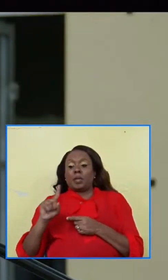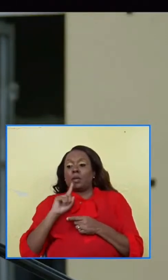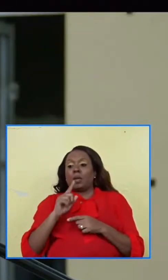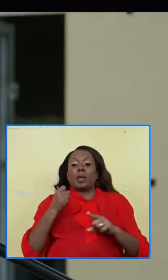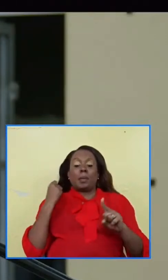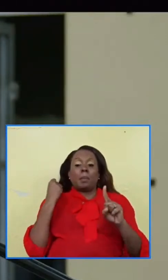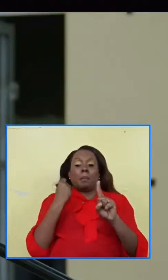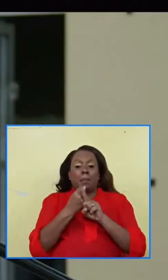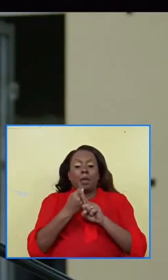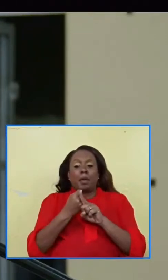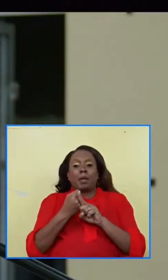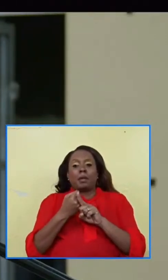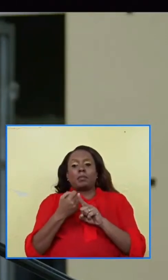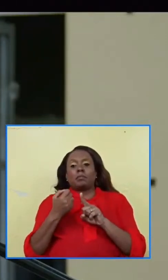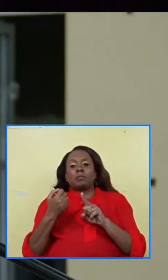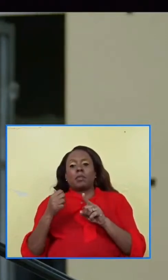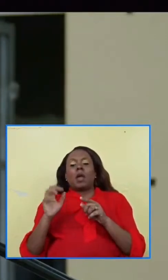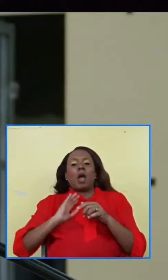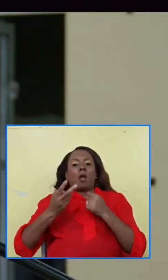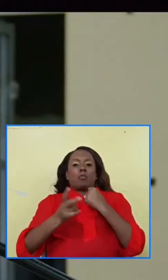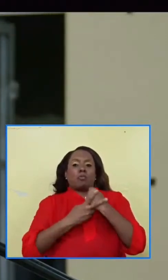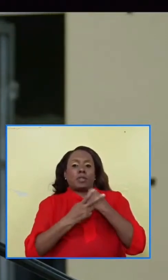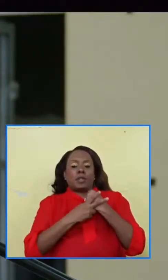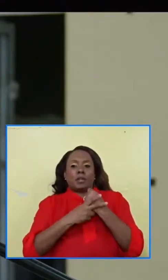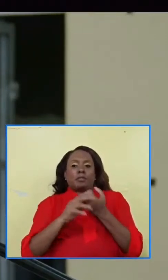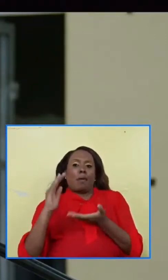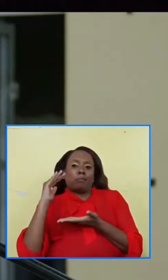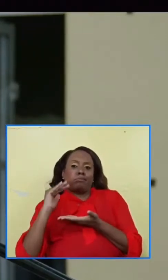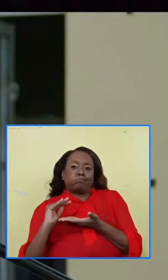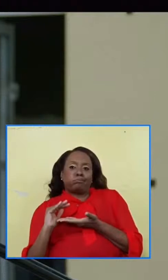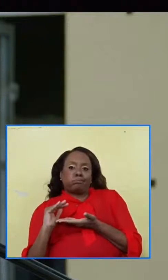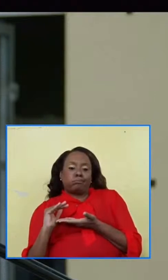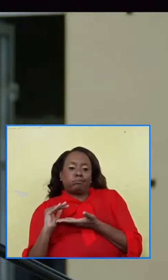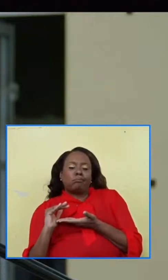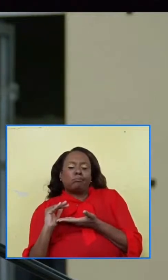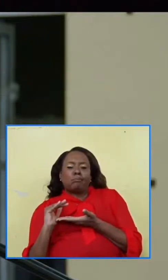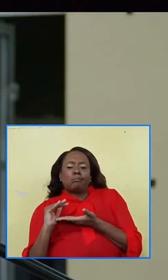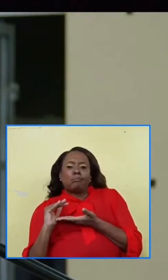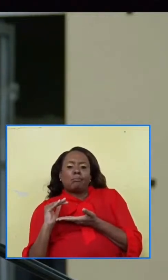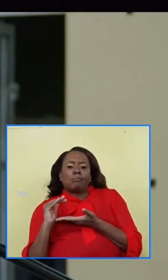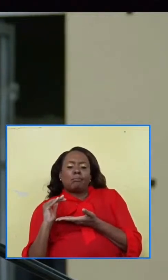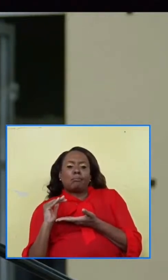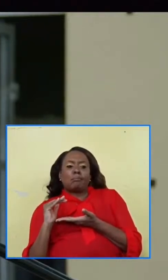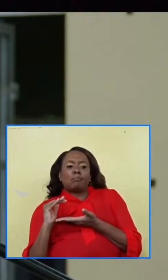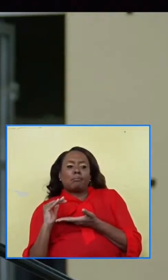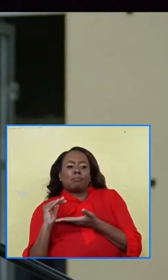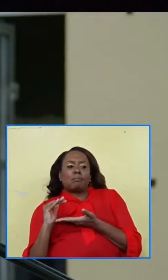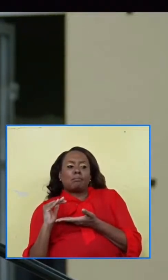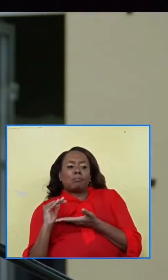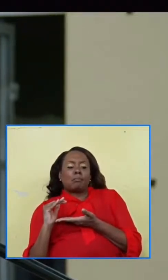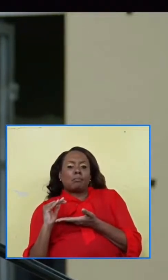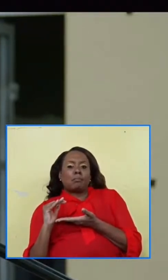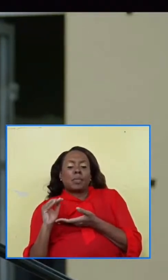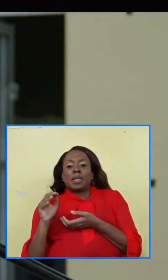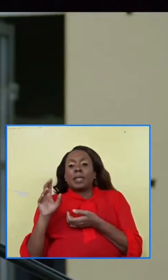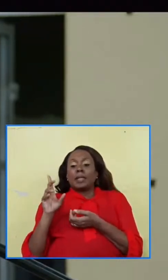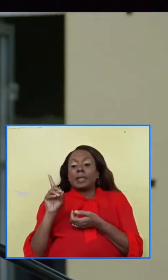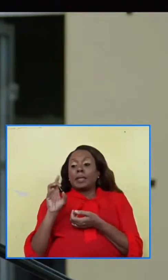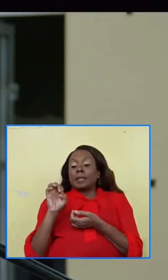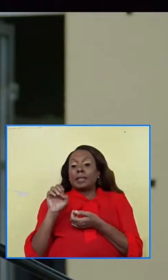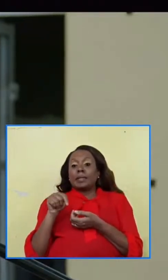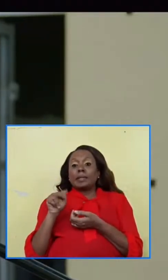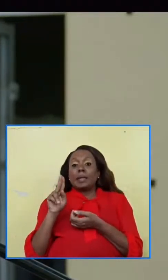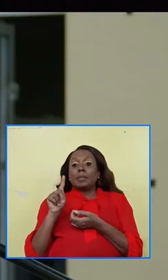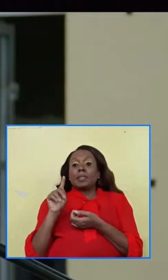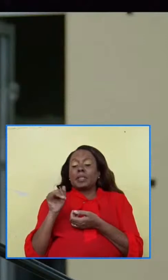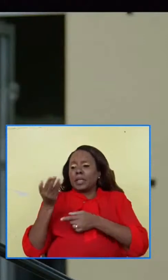impacted or depleted the reserves. And I think, Mr. Chair, Mr. Deputy Chair, you